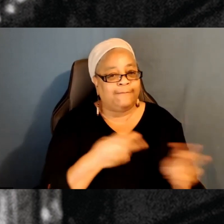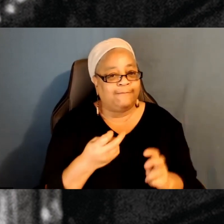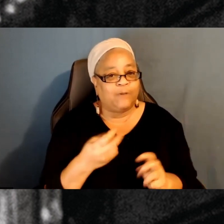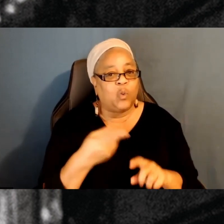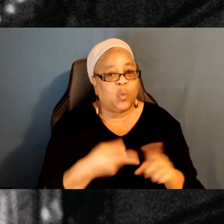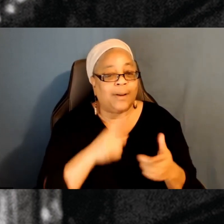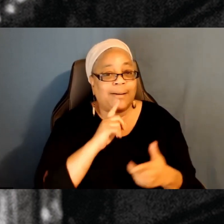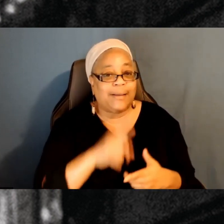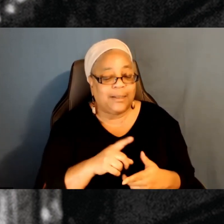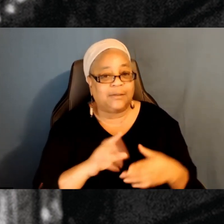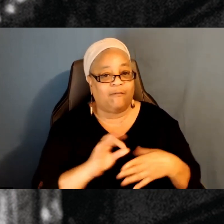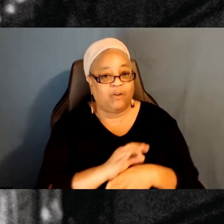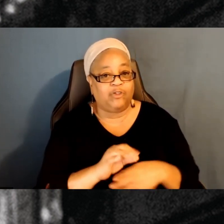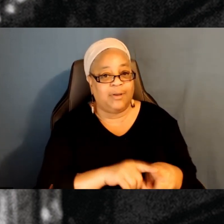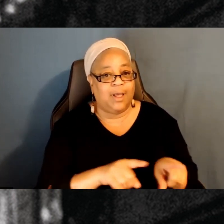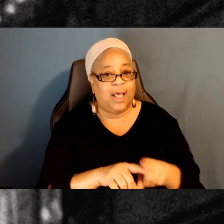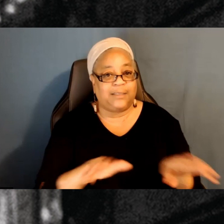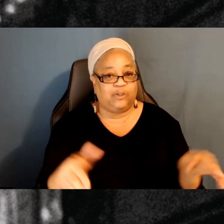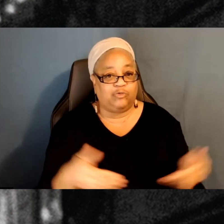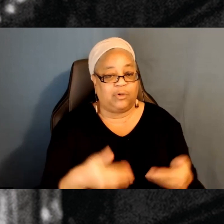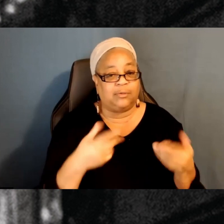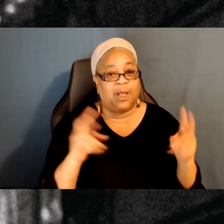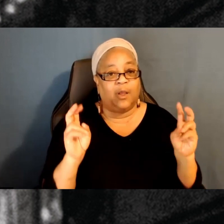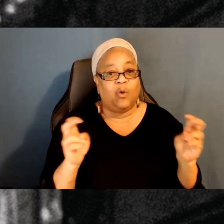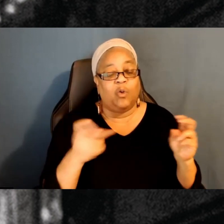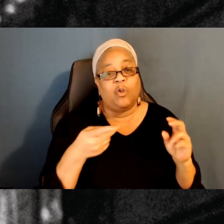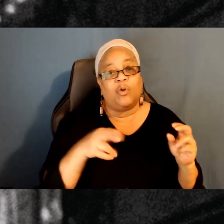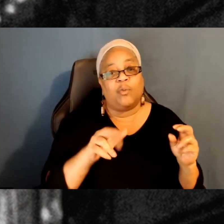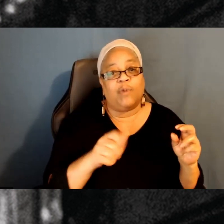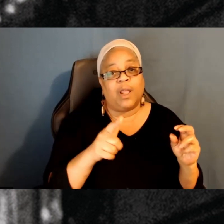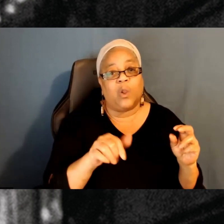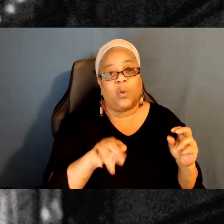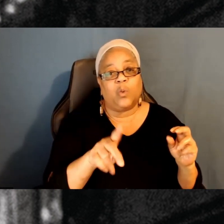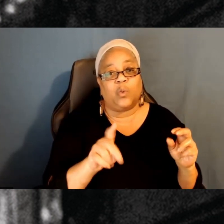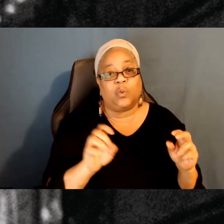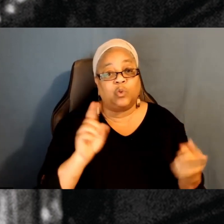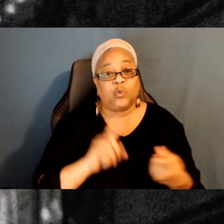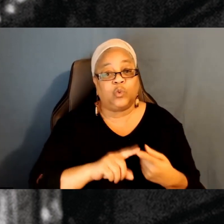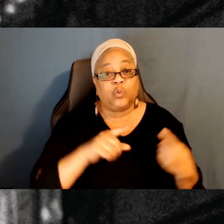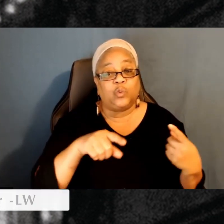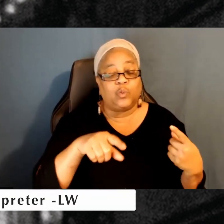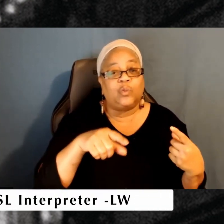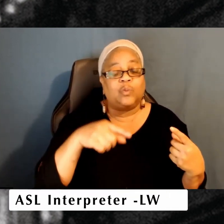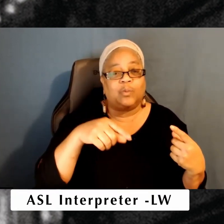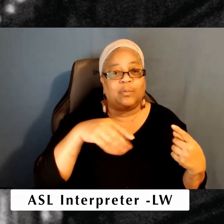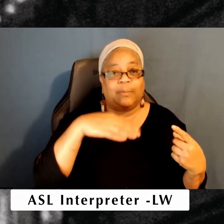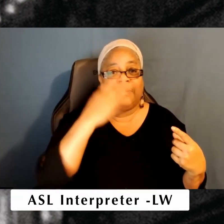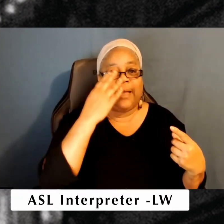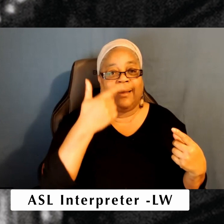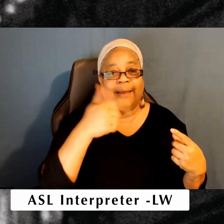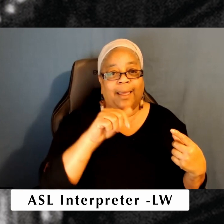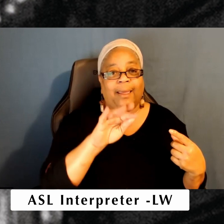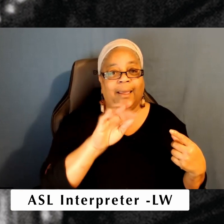as the introduction, which I call a prelude to a Black gaze. And as Mabel